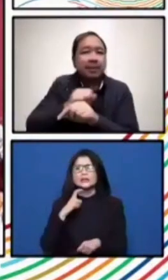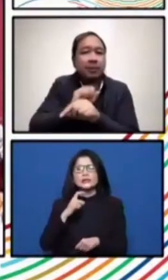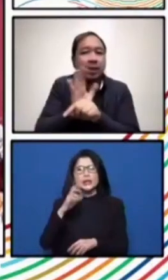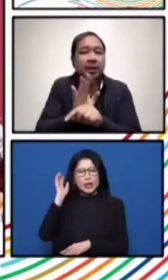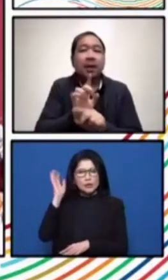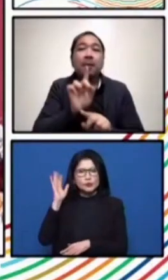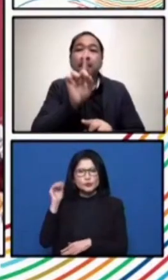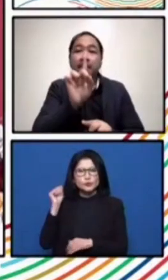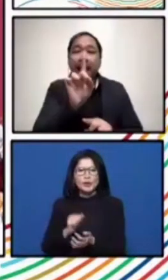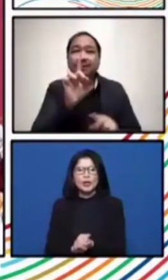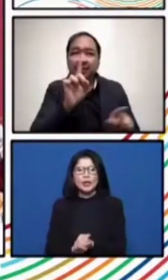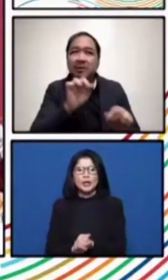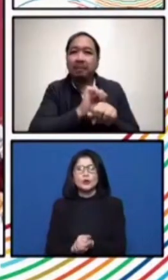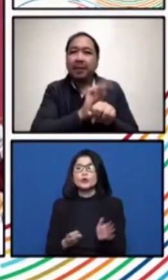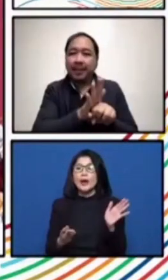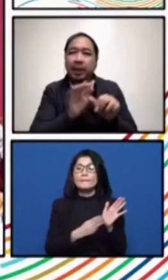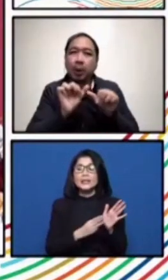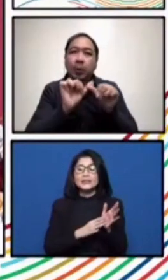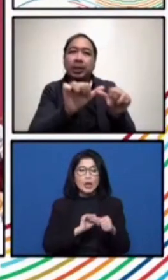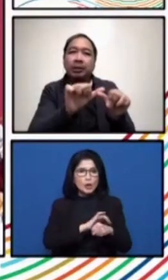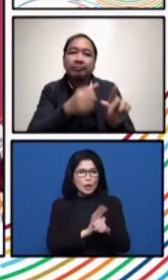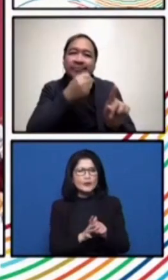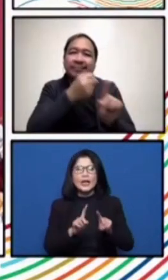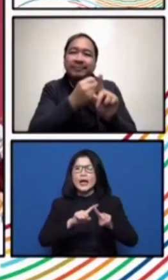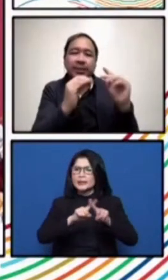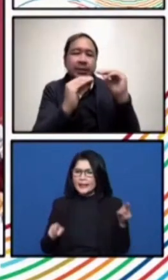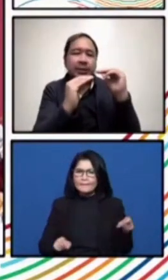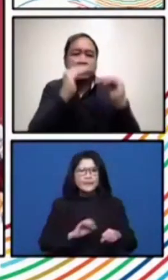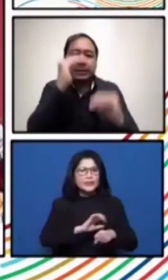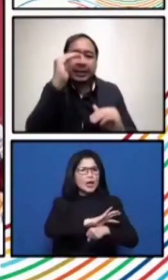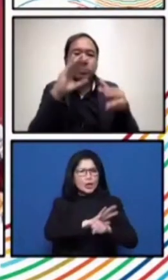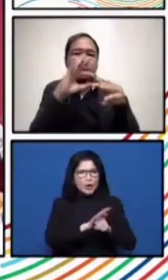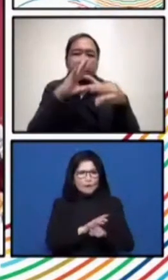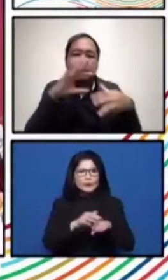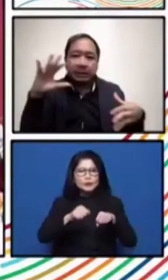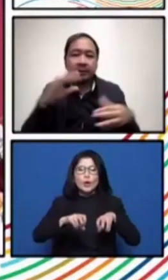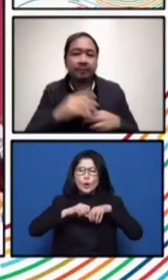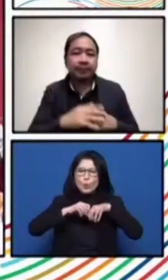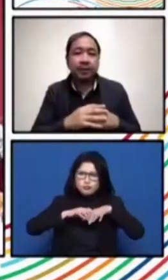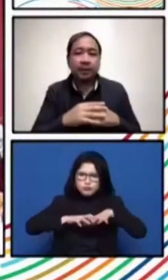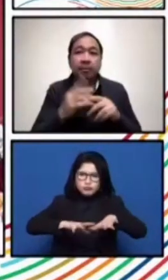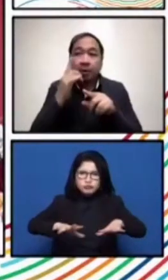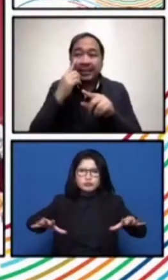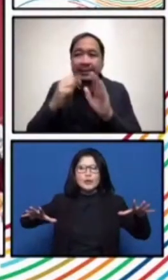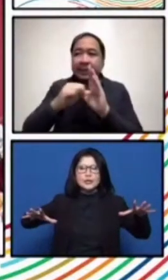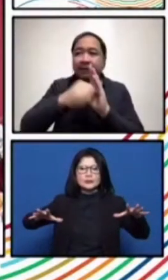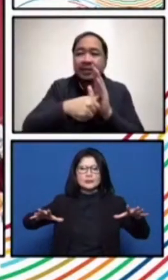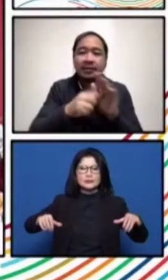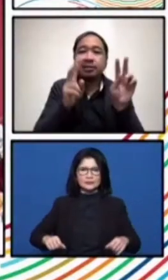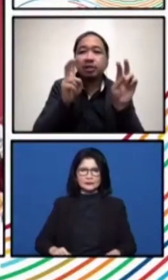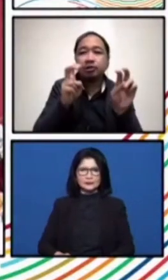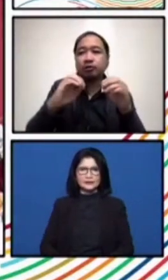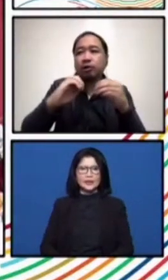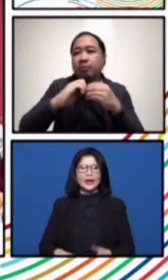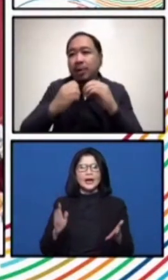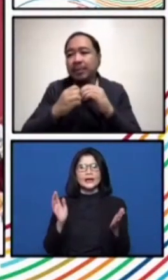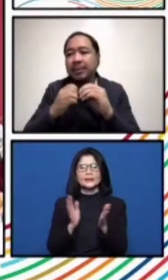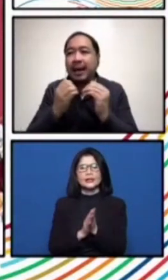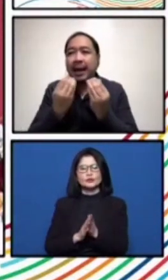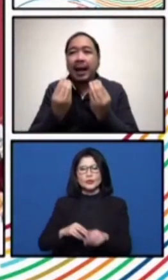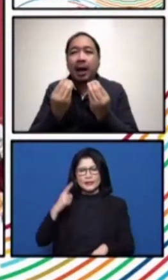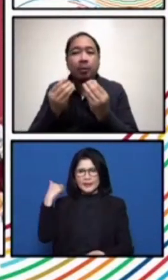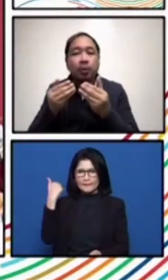compounded some of the pre-existing disparities but it's also highlighted issues and opportunities for moving forward disability inclusive